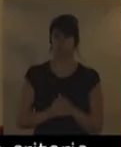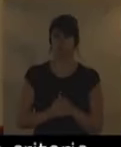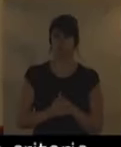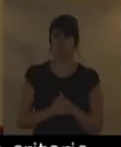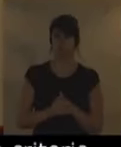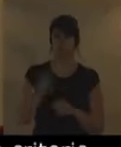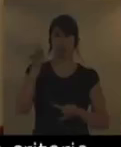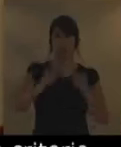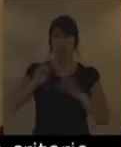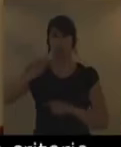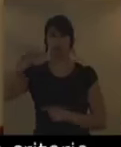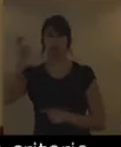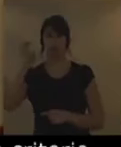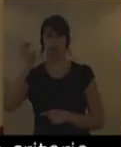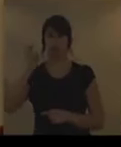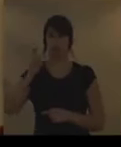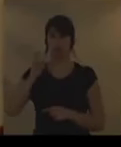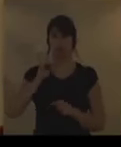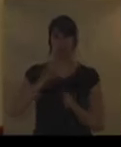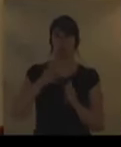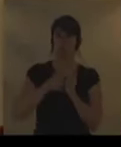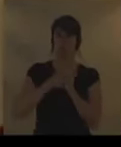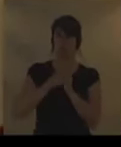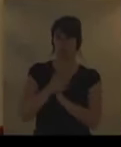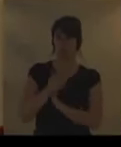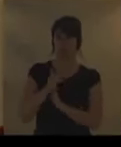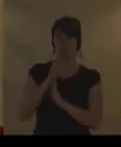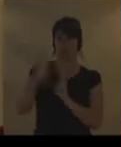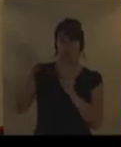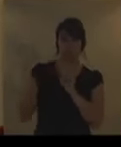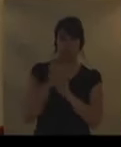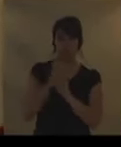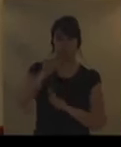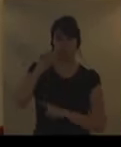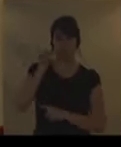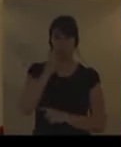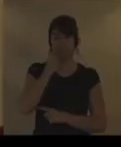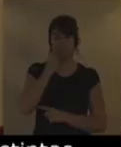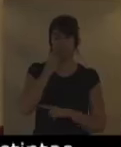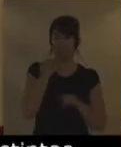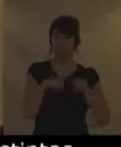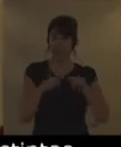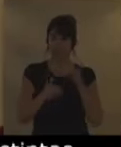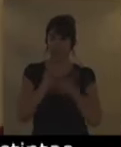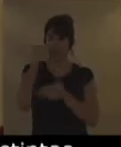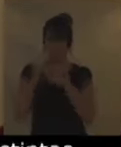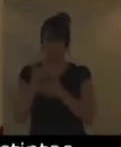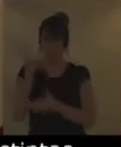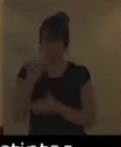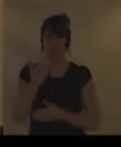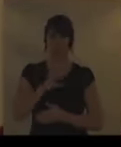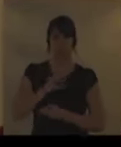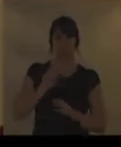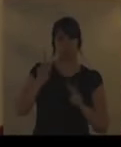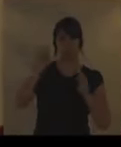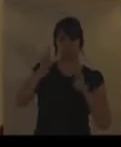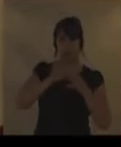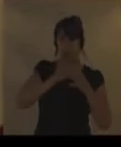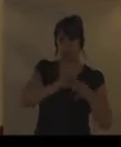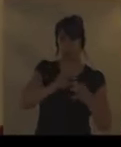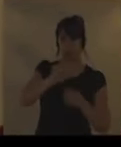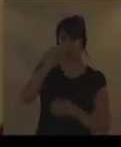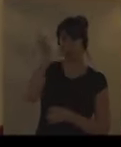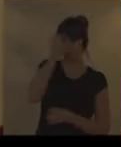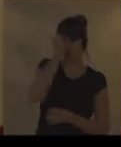different barriers, either at the conceptual level or the technical